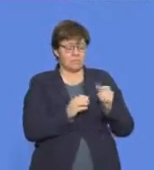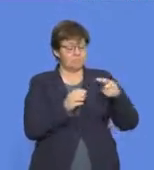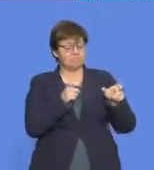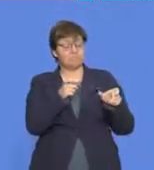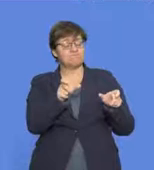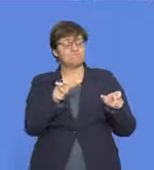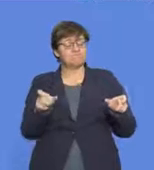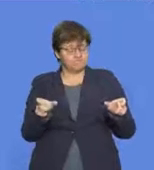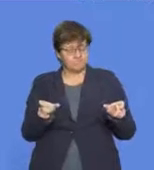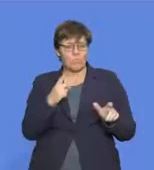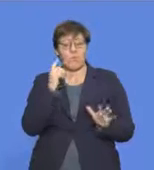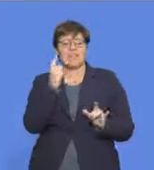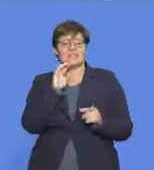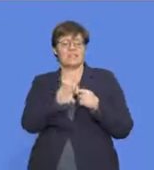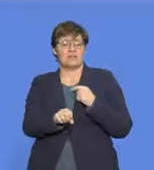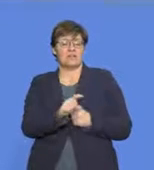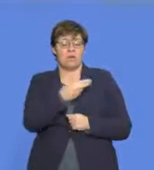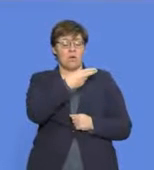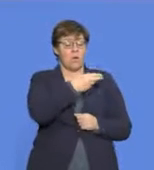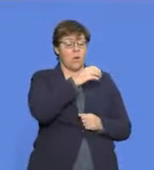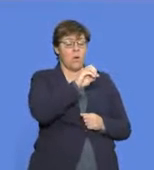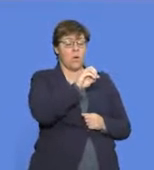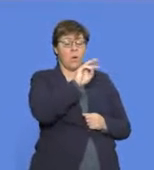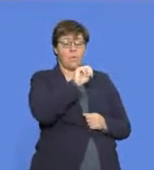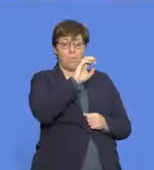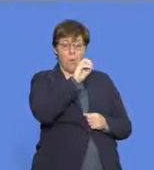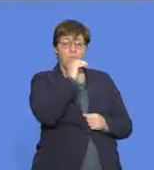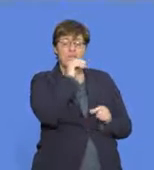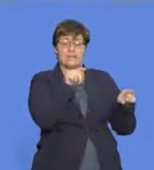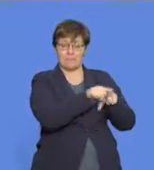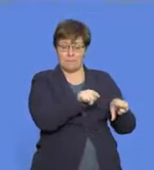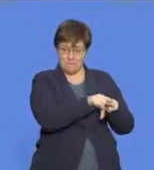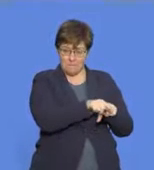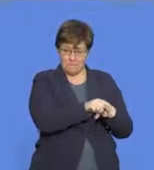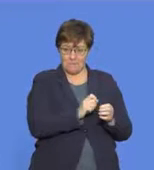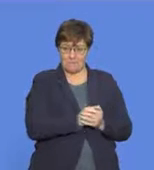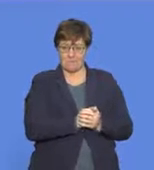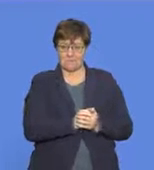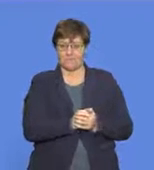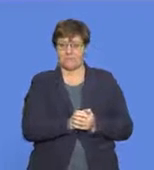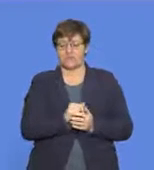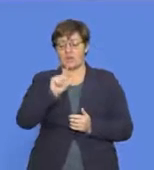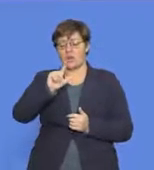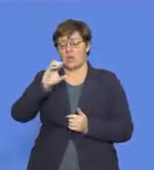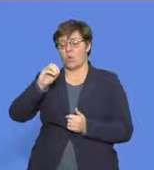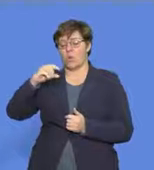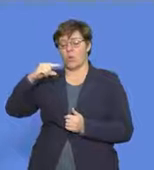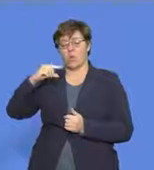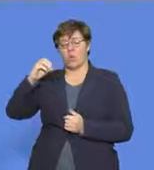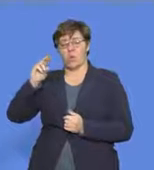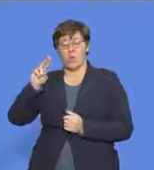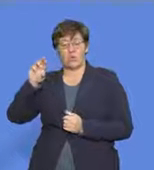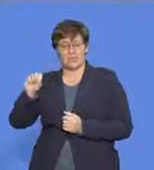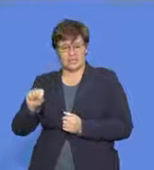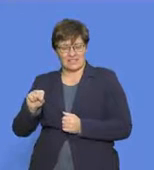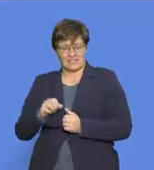it makes it a lot easier to figure out. So homo means the same, okay, and then logos, so what we're looking